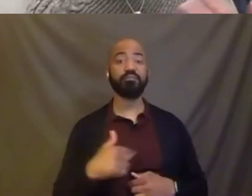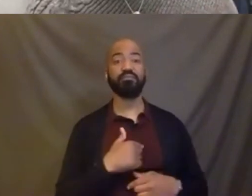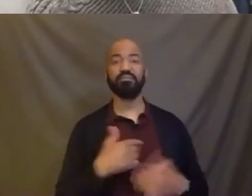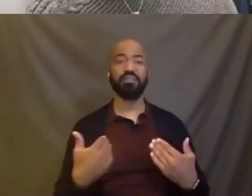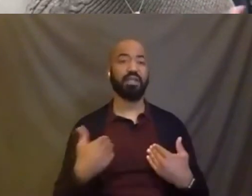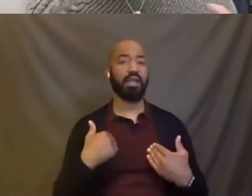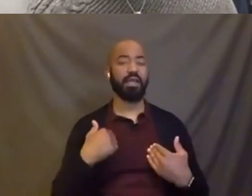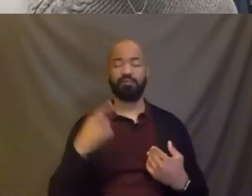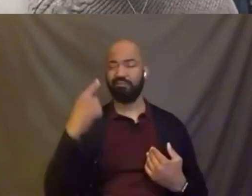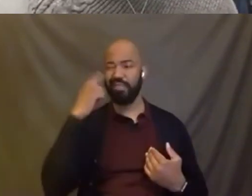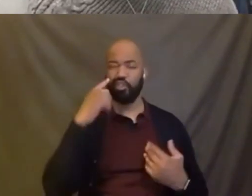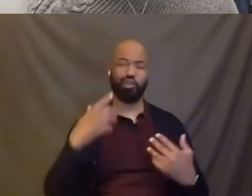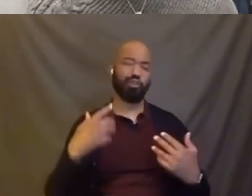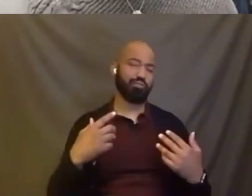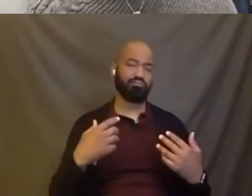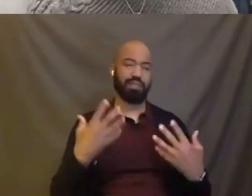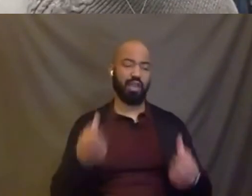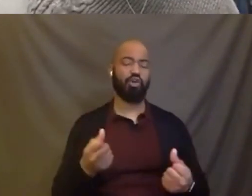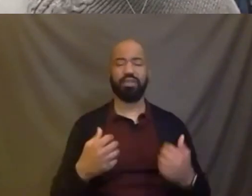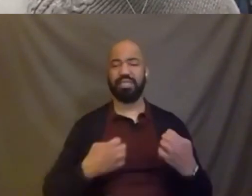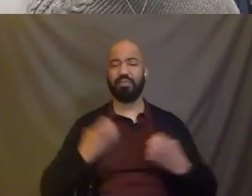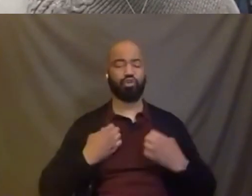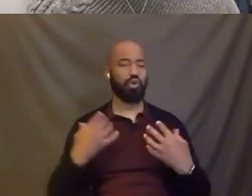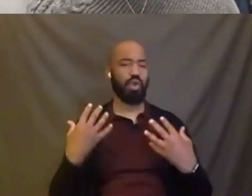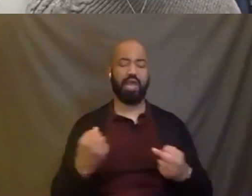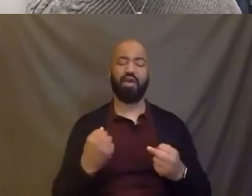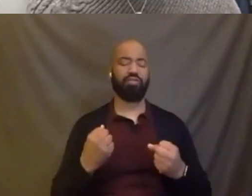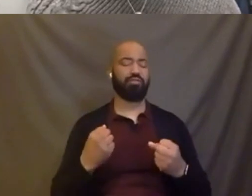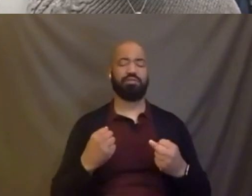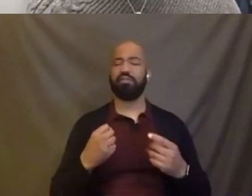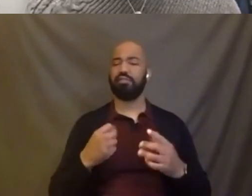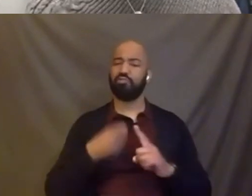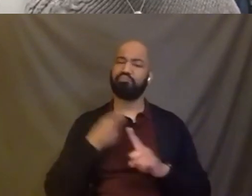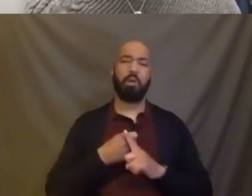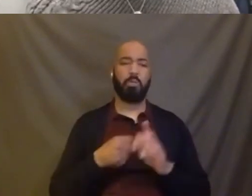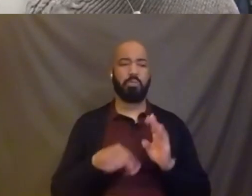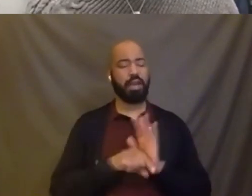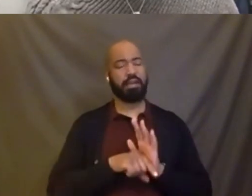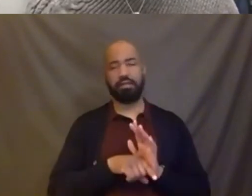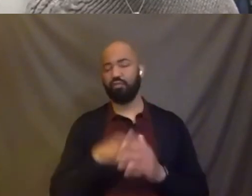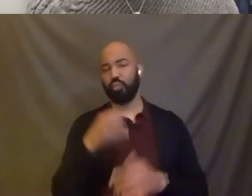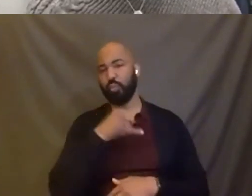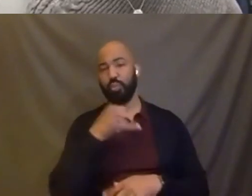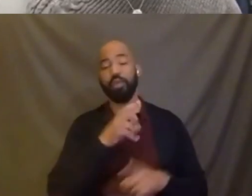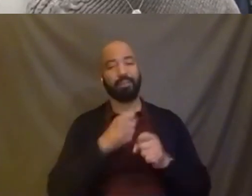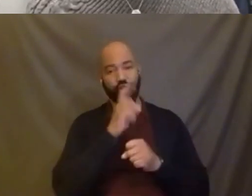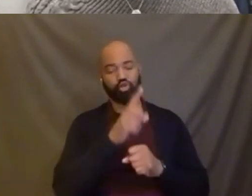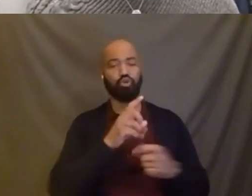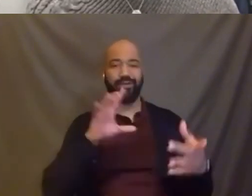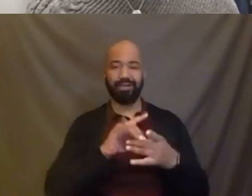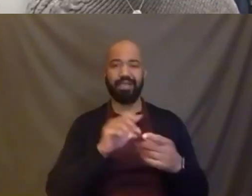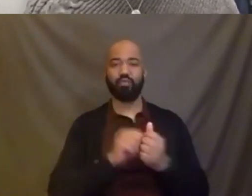terms of our mental, our emotional well-being. So make sure that you're connecting with people. But if you have any further questions, I know